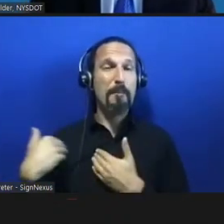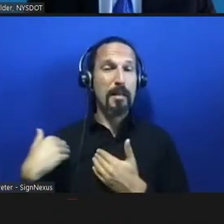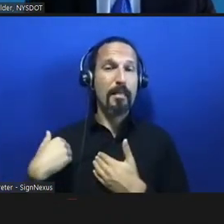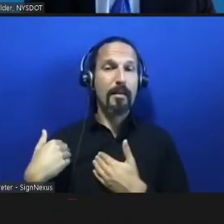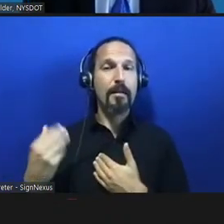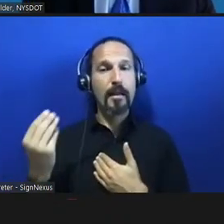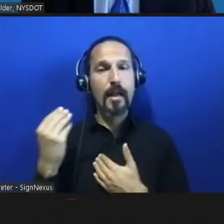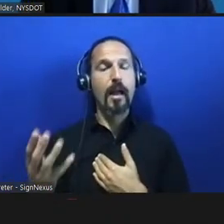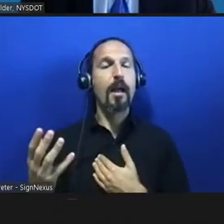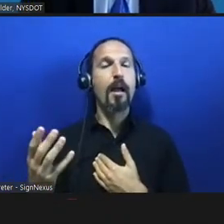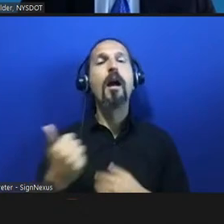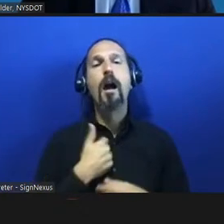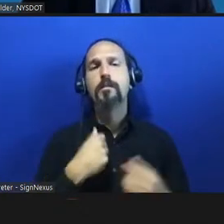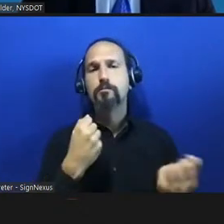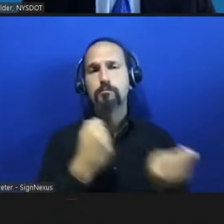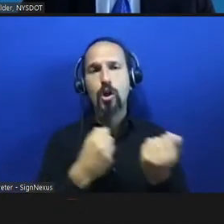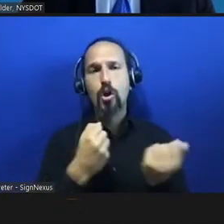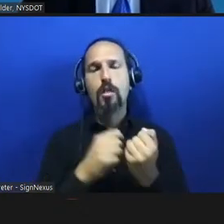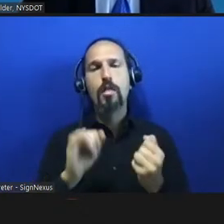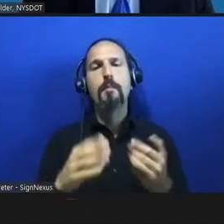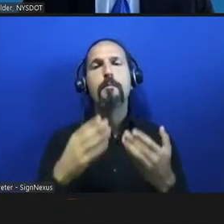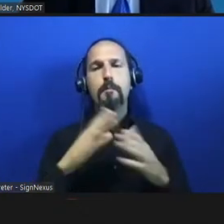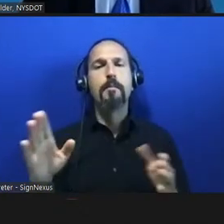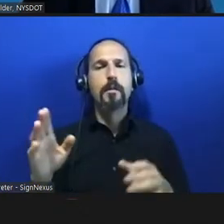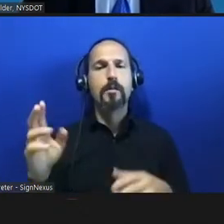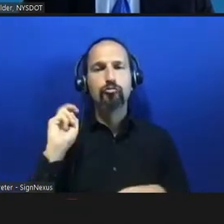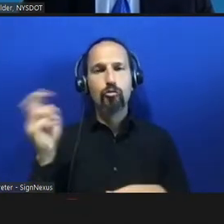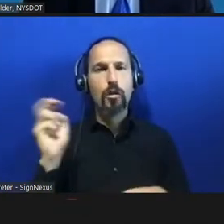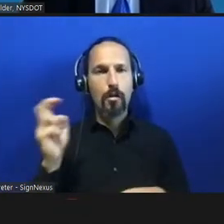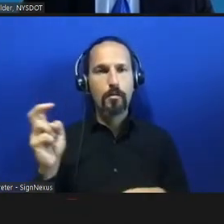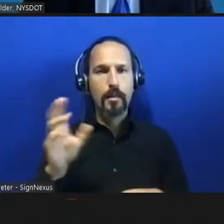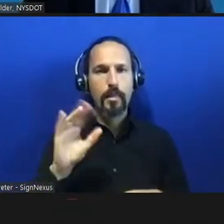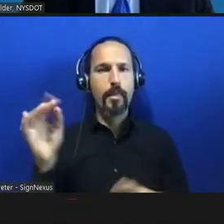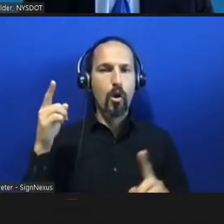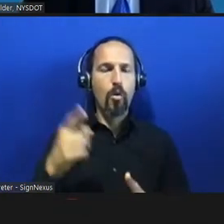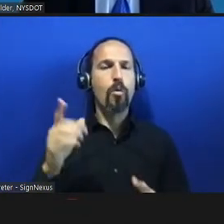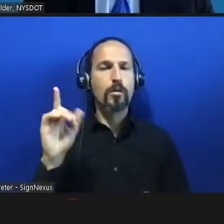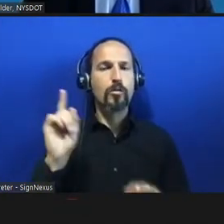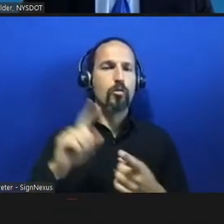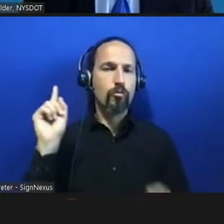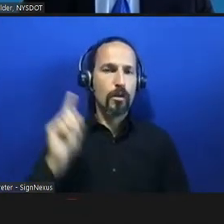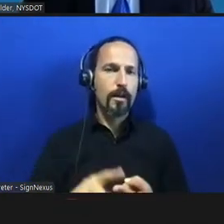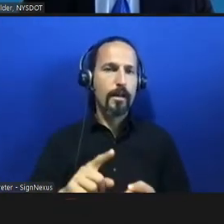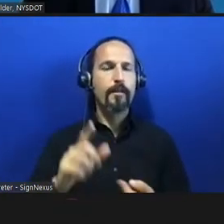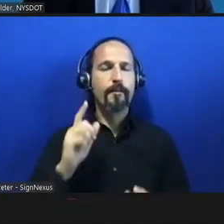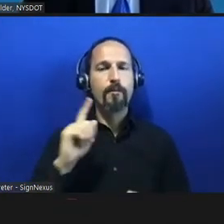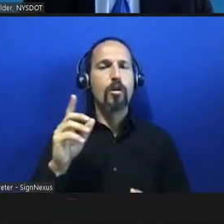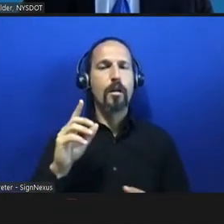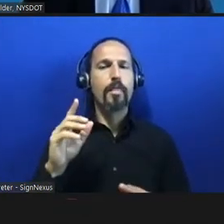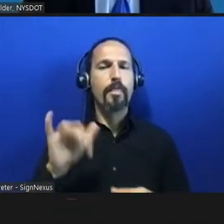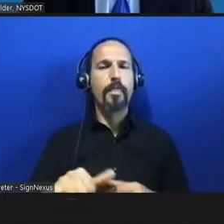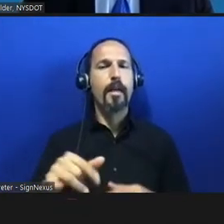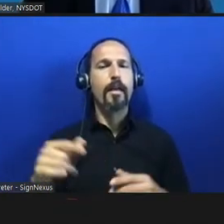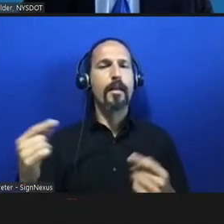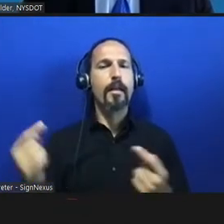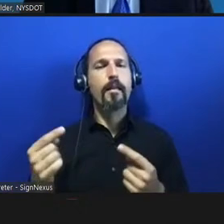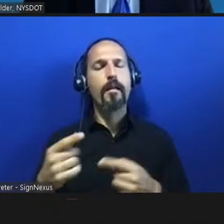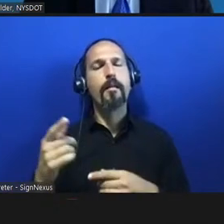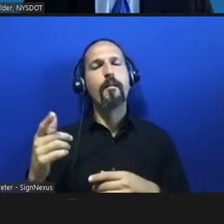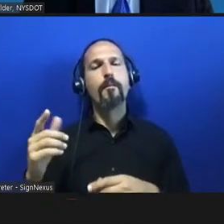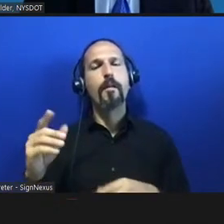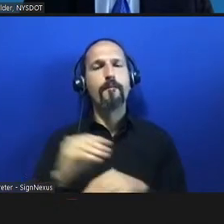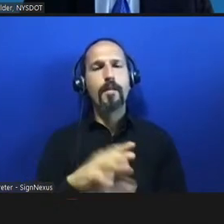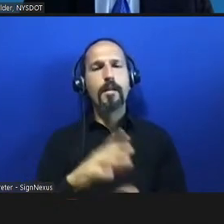I'm I'm a proponent of public transportation and the goals of reducing New York City traffic to mitigate harmful effects of pollution and carbon